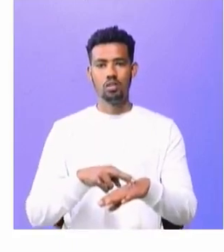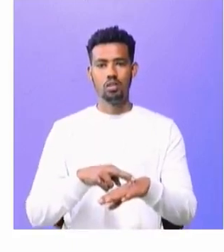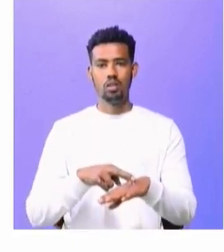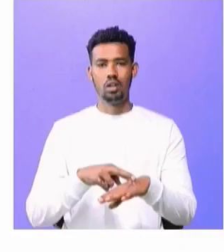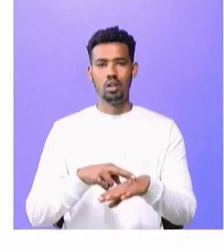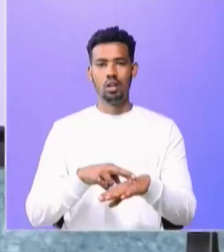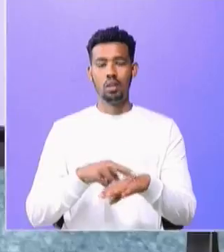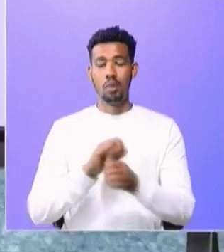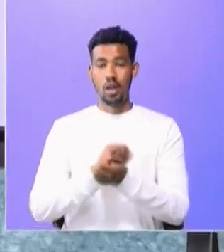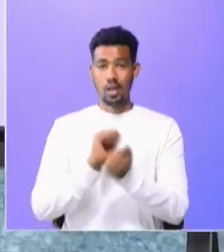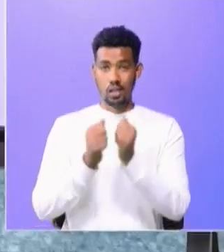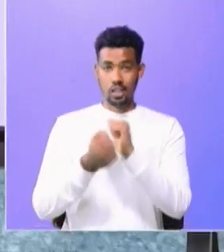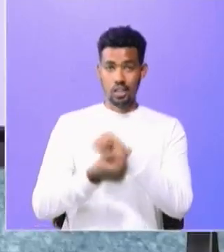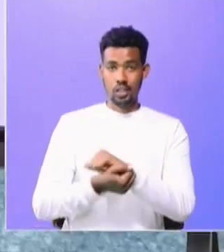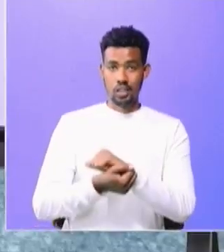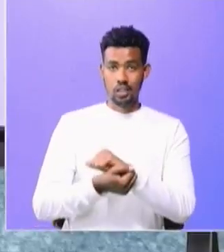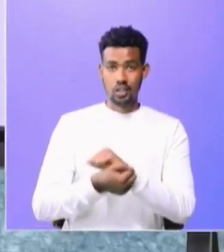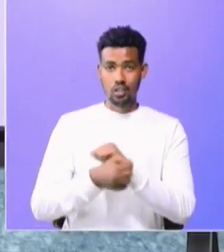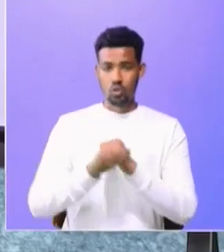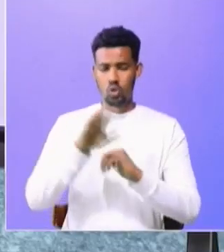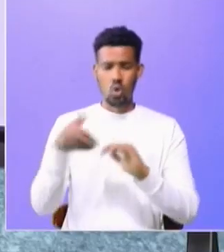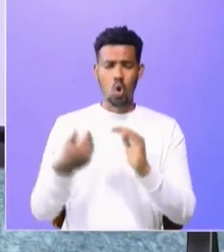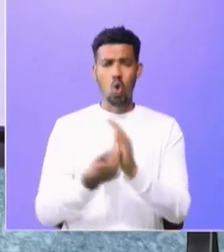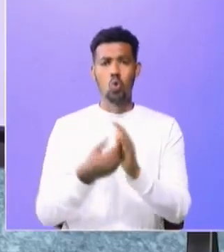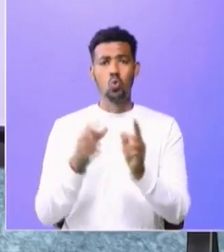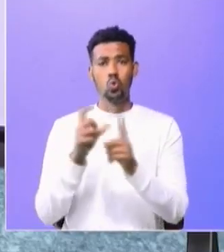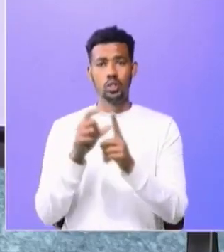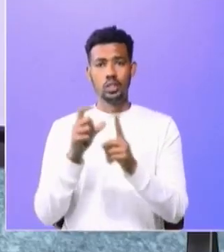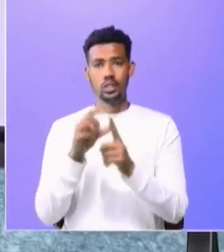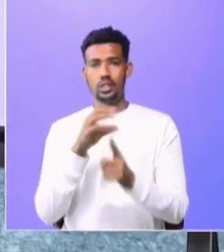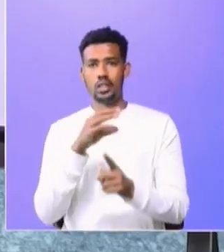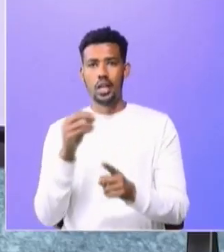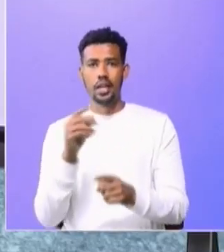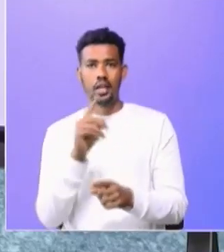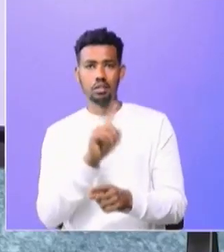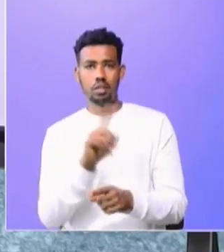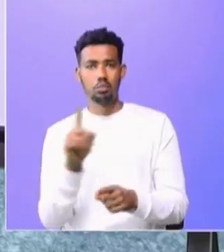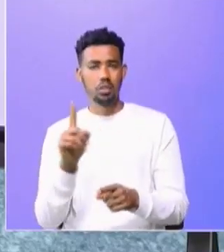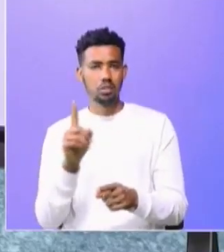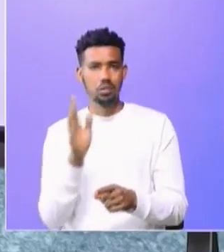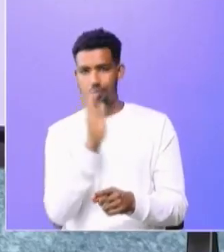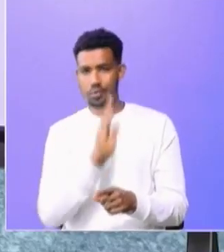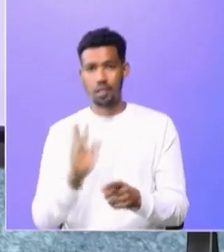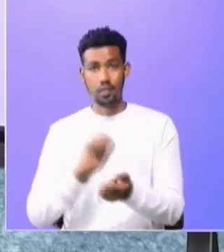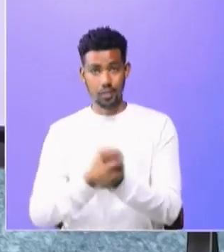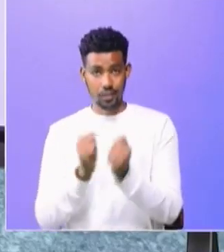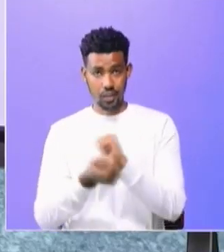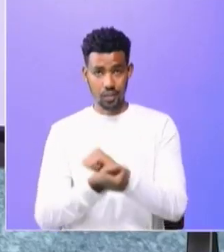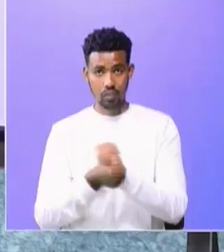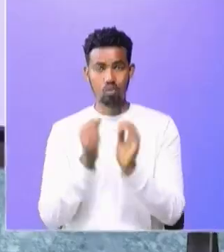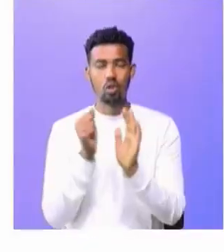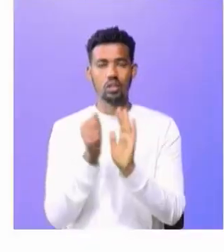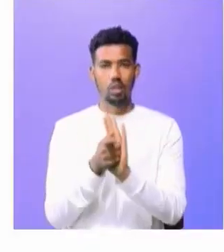By changing the whole words and sometimes not. For example,